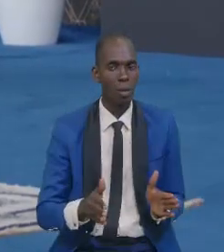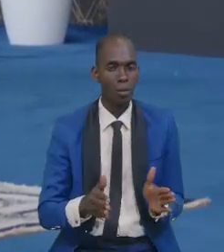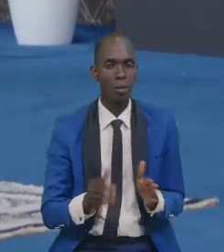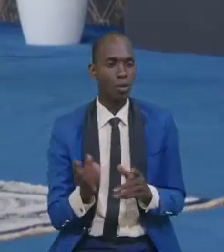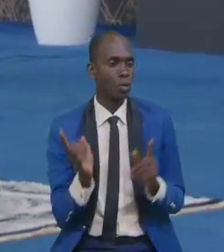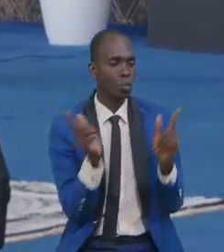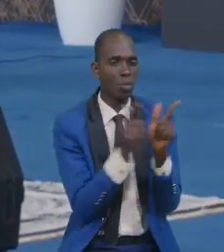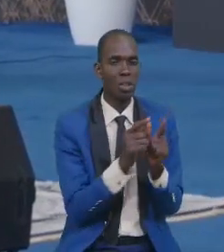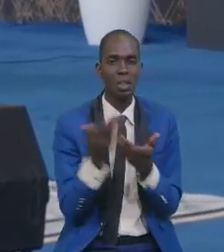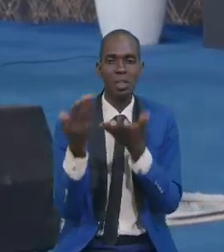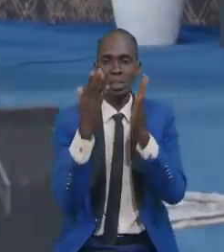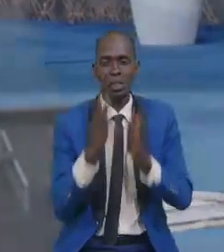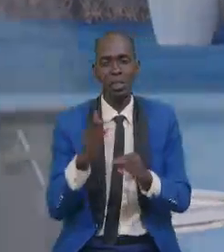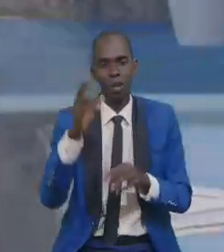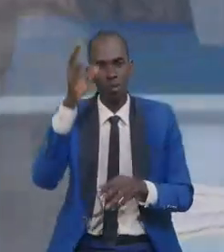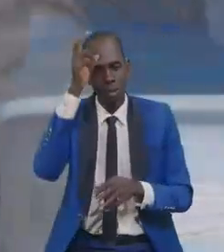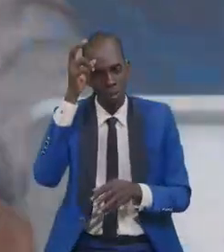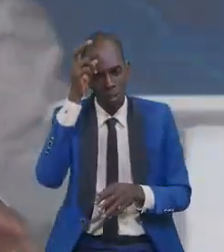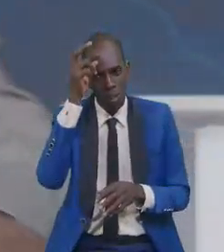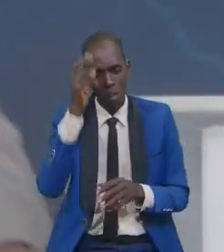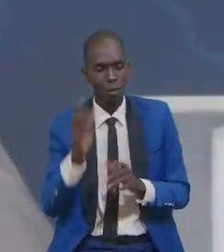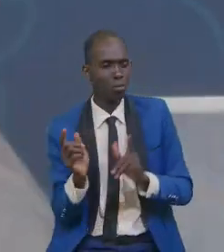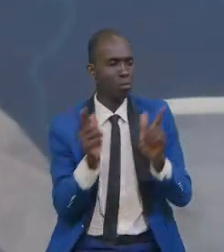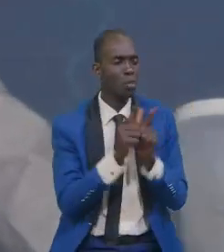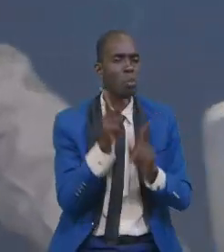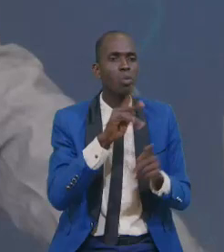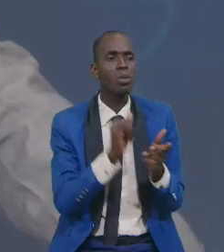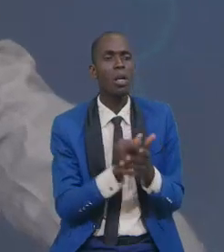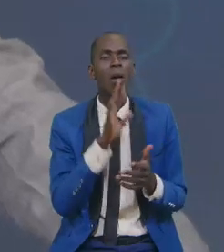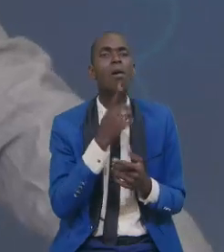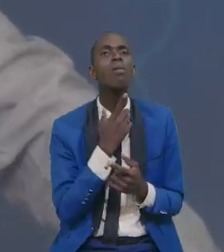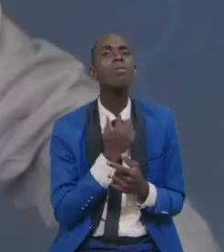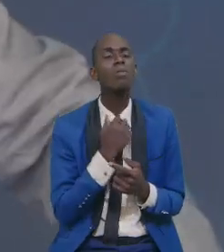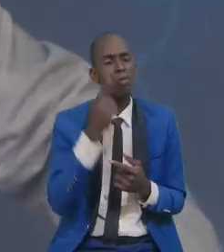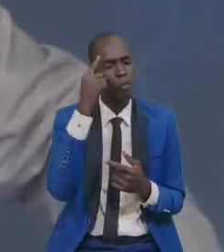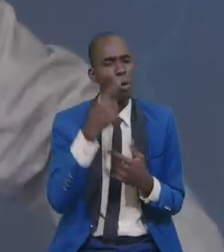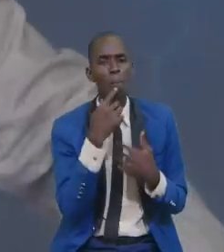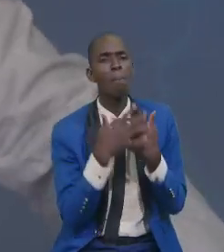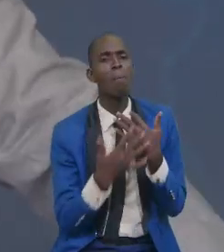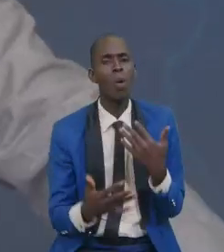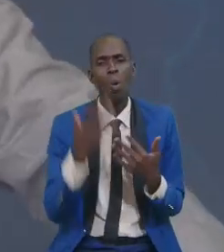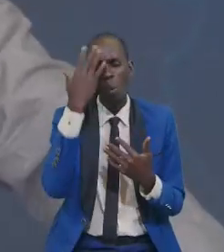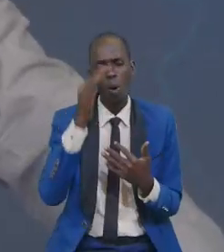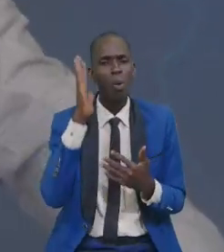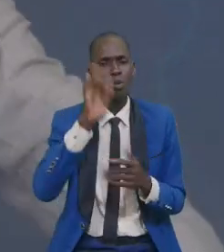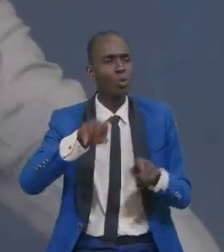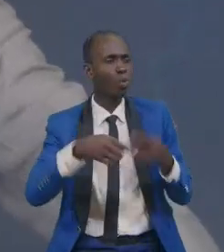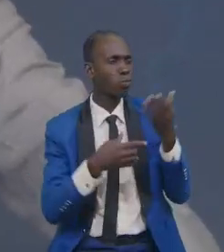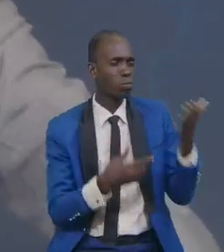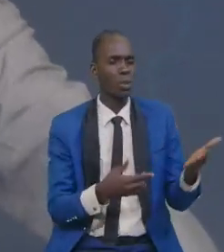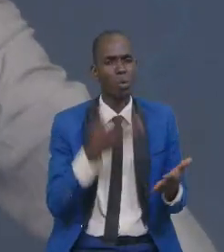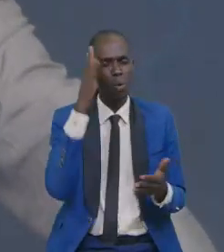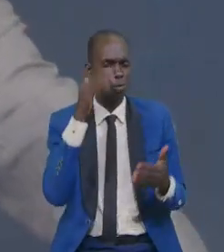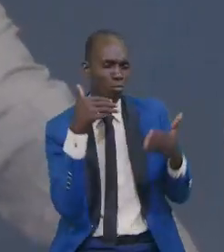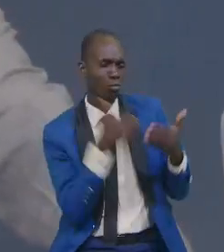the people that are thirsty of blood, why will you befriend them? Why will you get near them? Why don't you